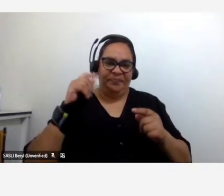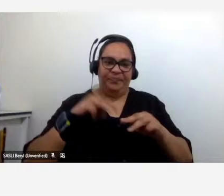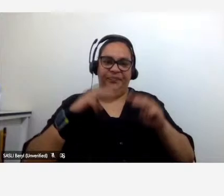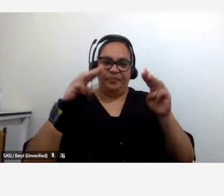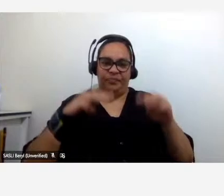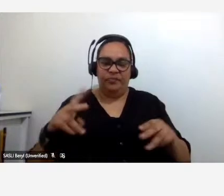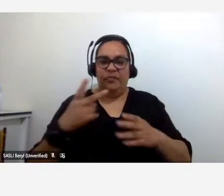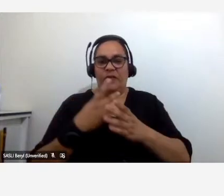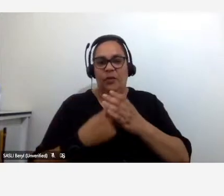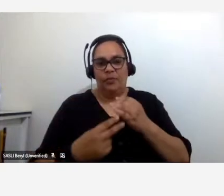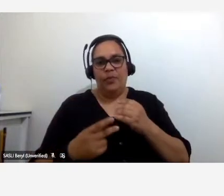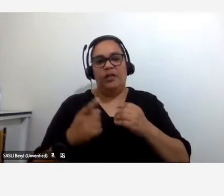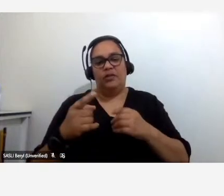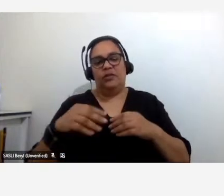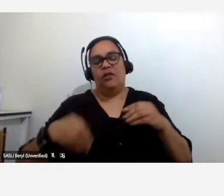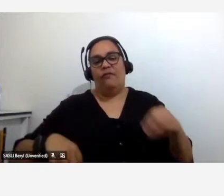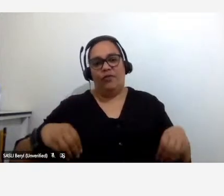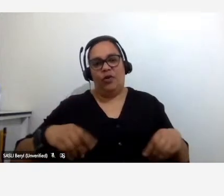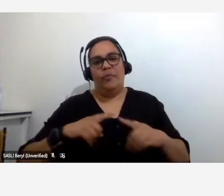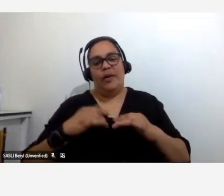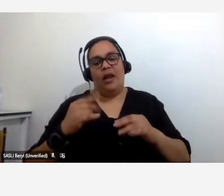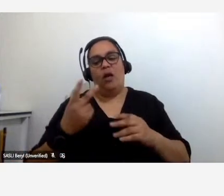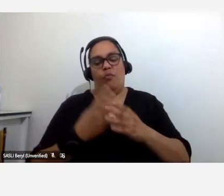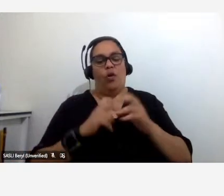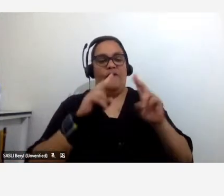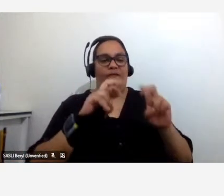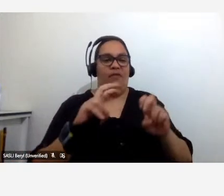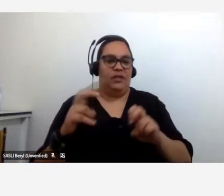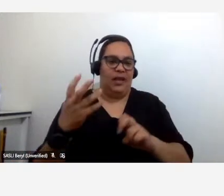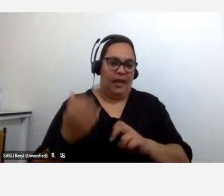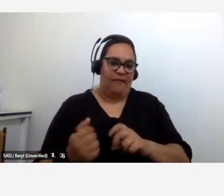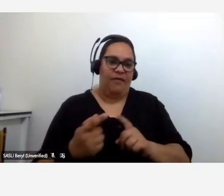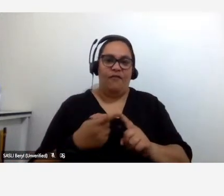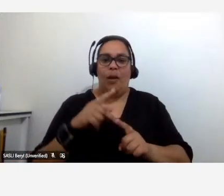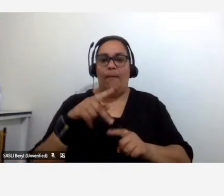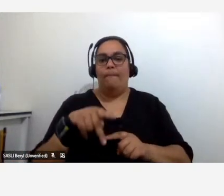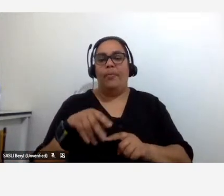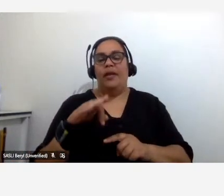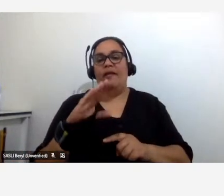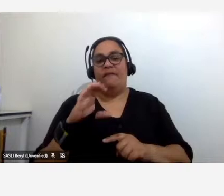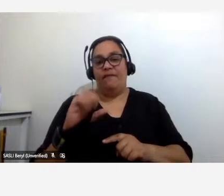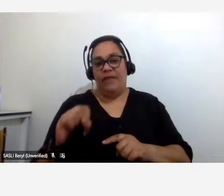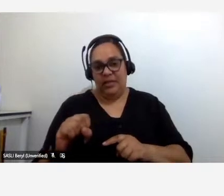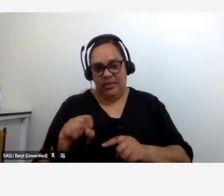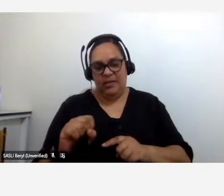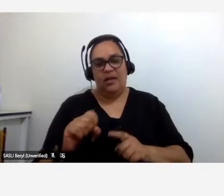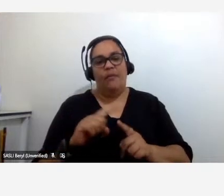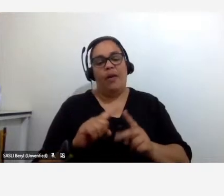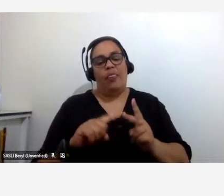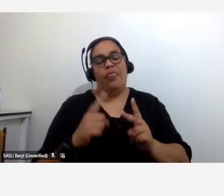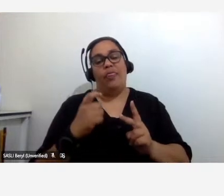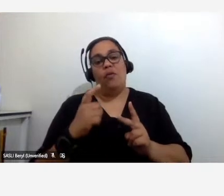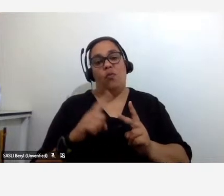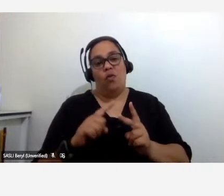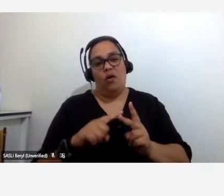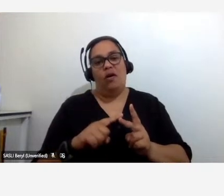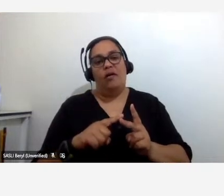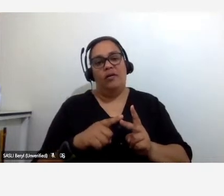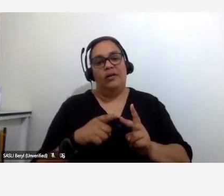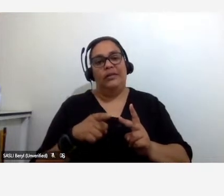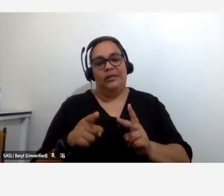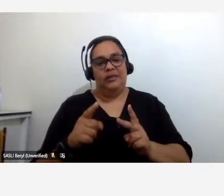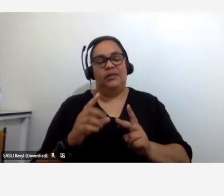Both are allegations of fraud, and they're currently being investigated by PFS. The one investigation has